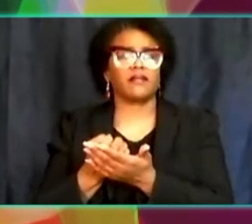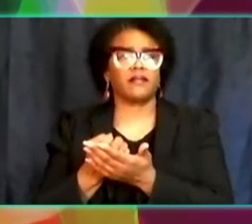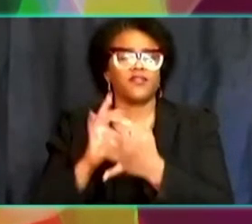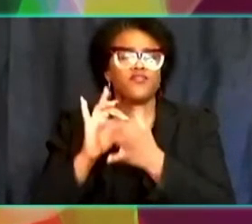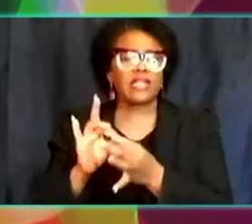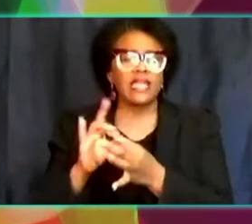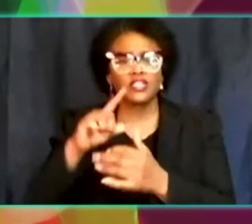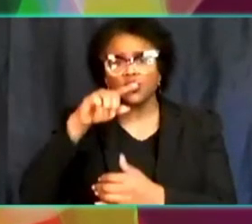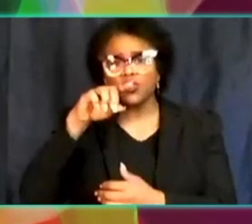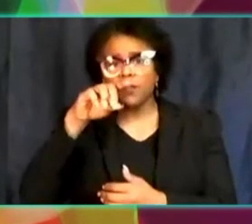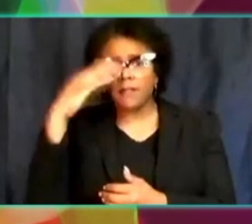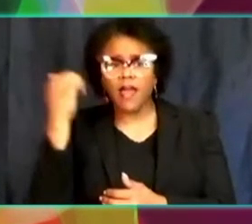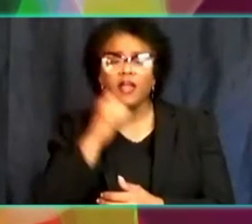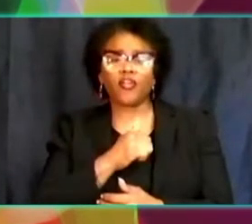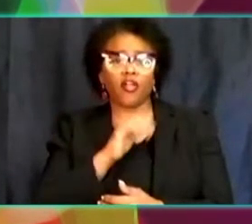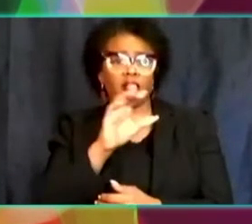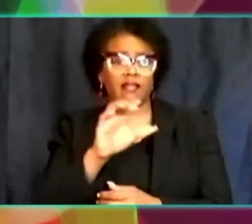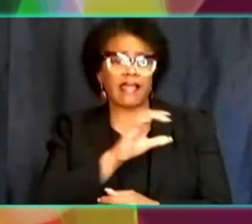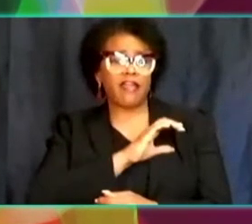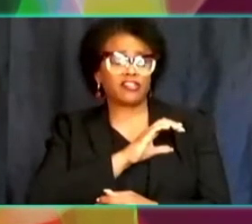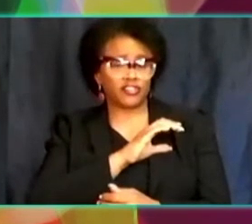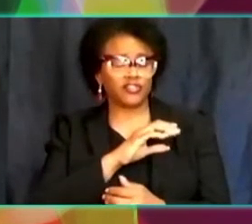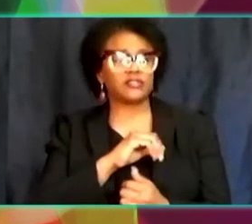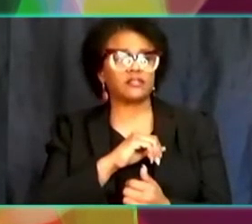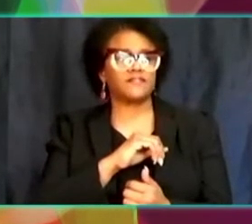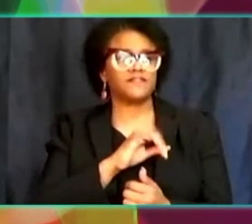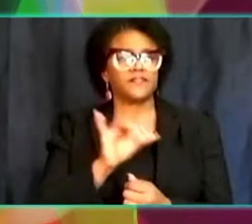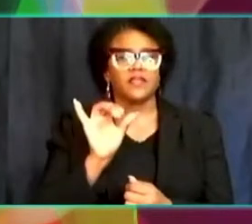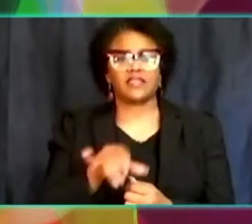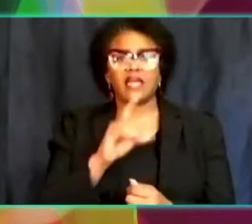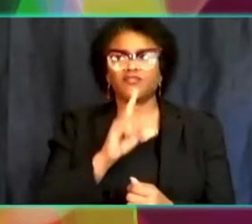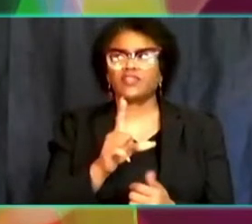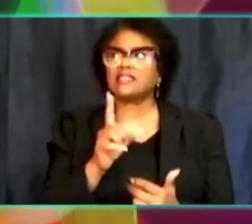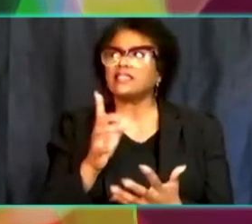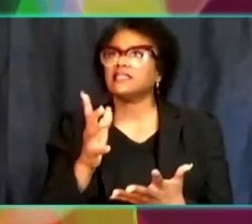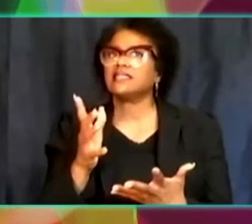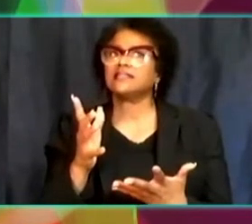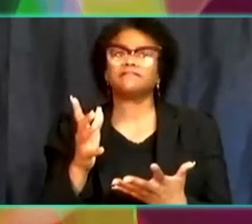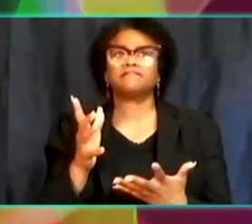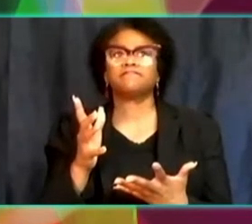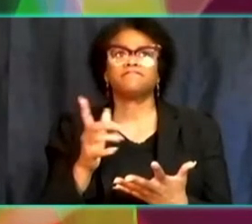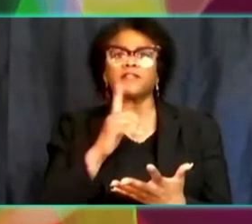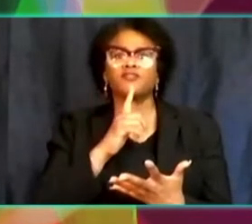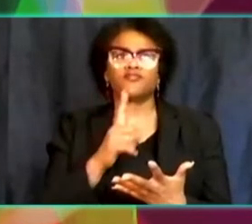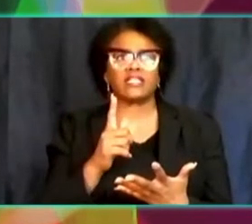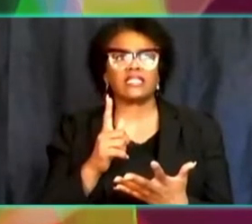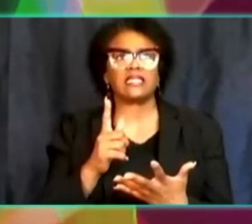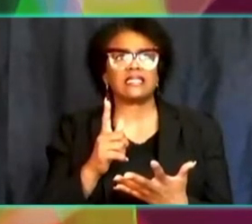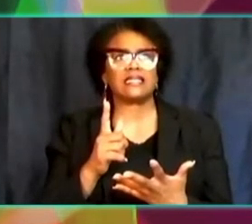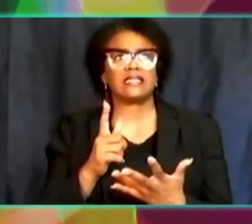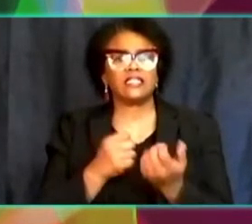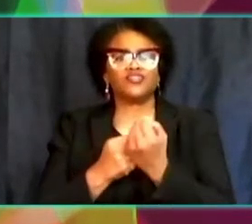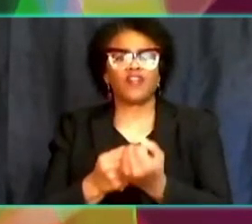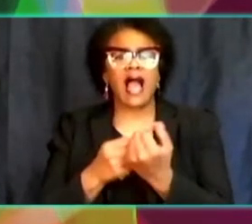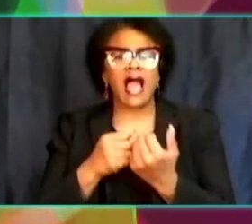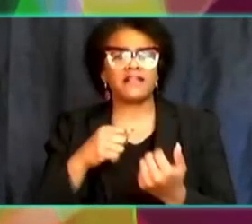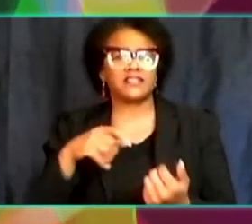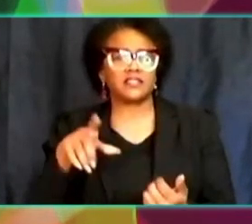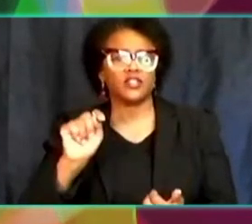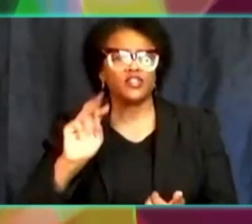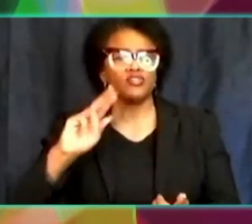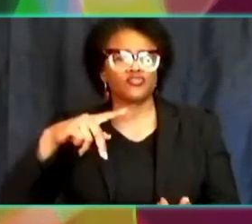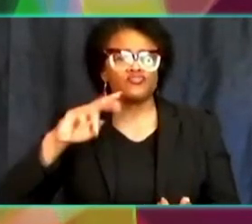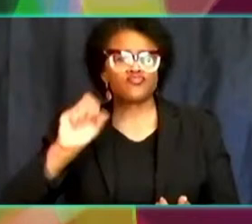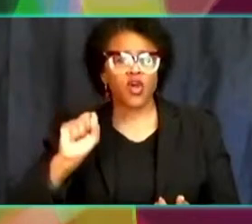I think personally, I think that also kind of like drives tropes as well. Like either you're a bougie